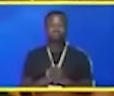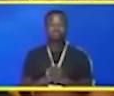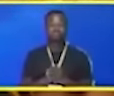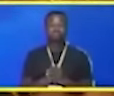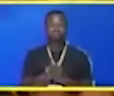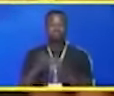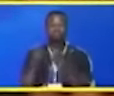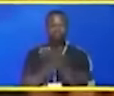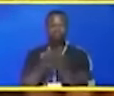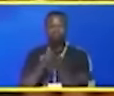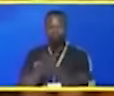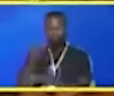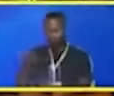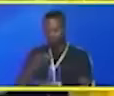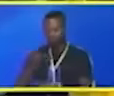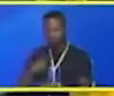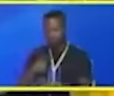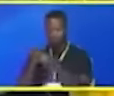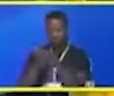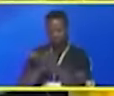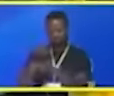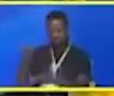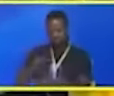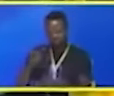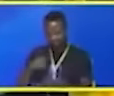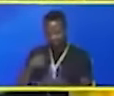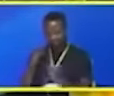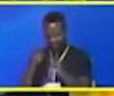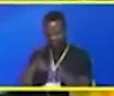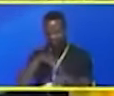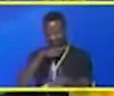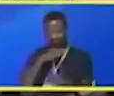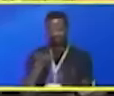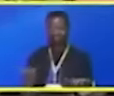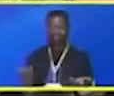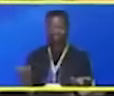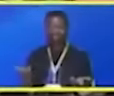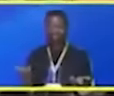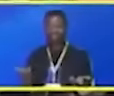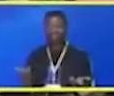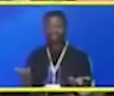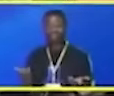Ghana, you invited me. You invited me and I came.